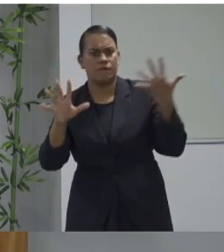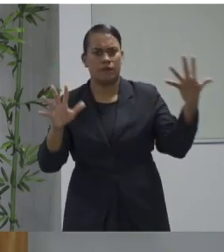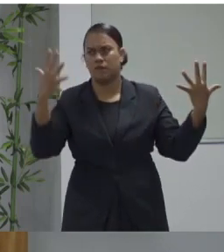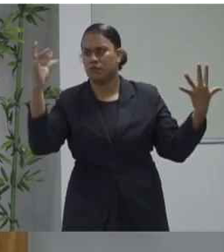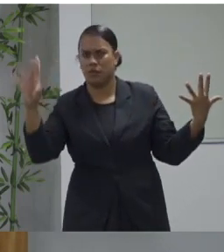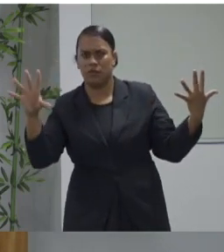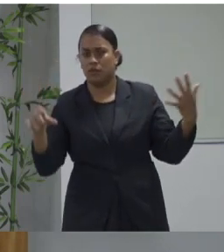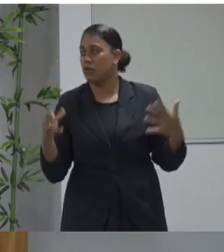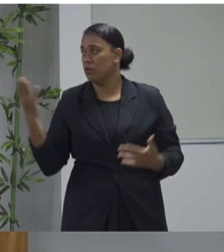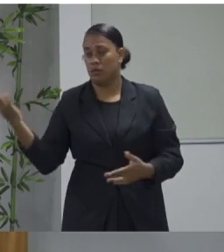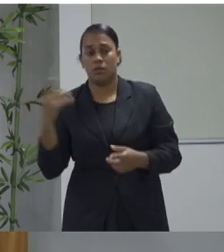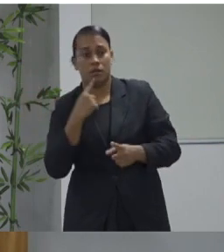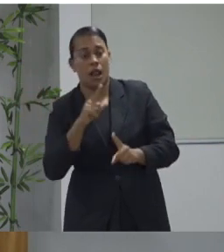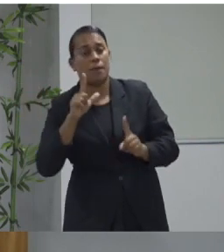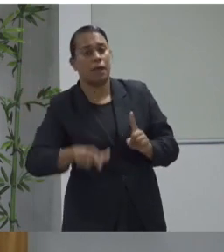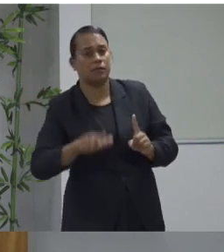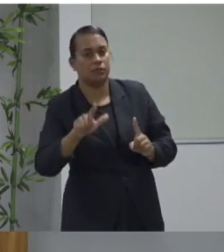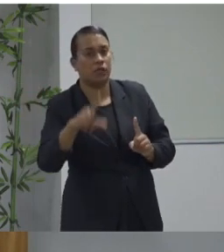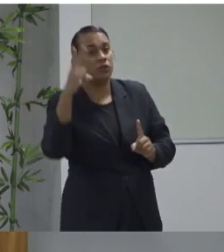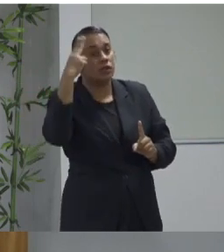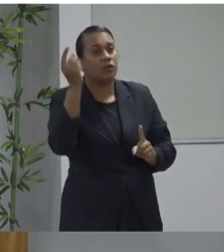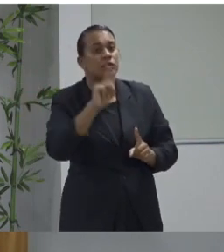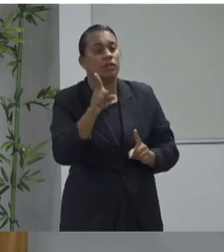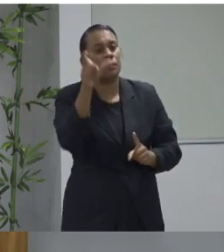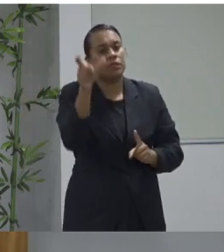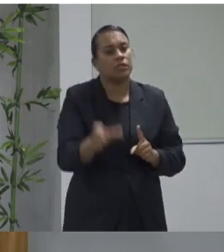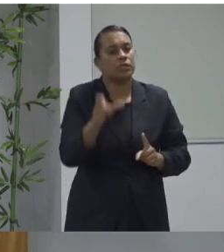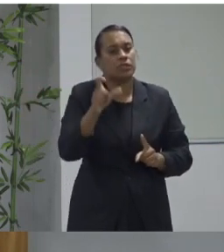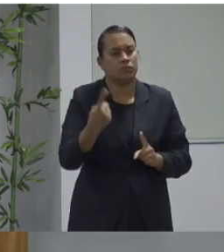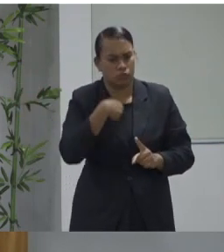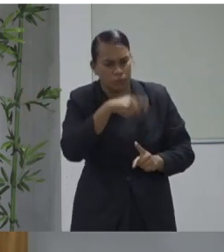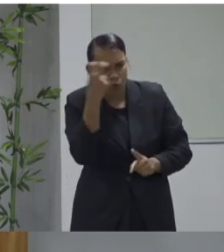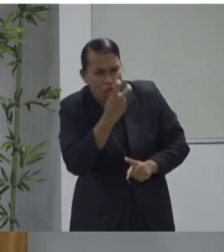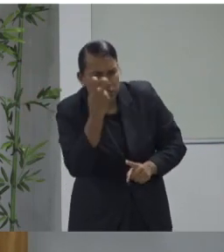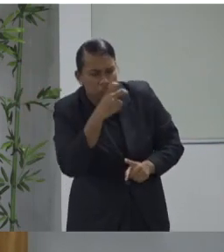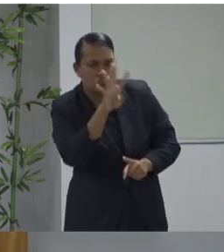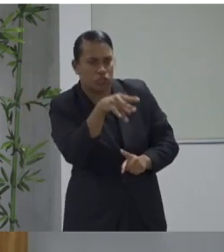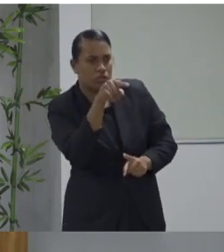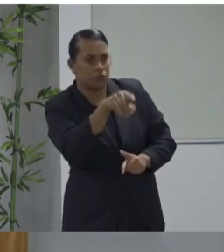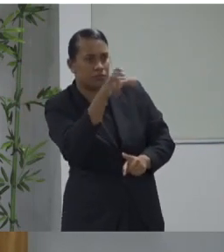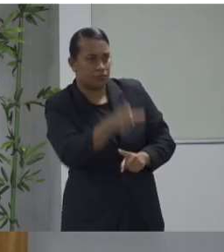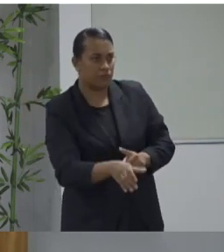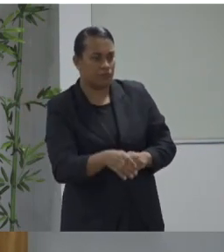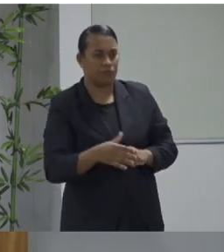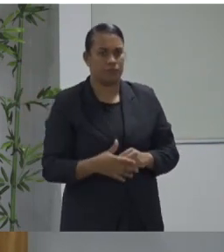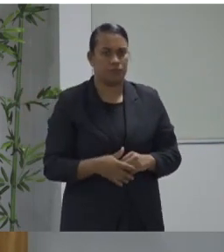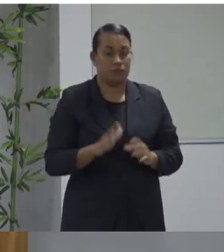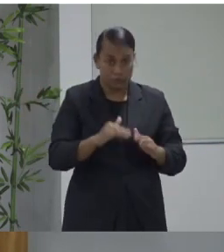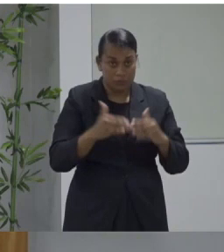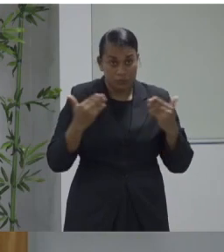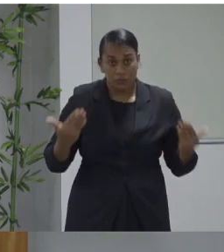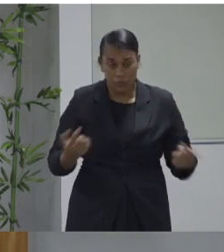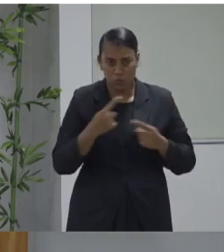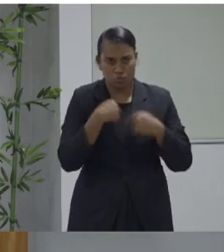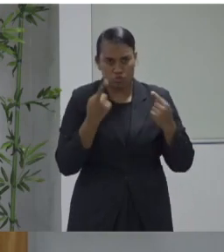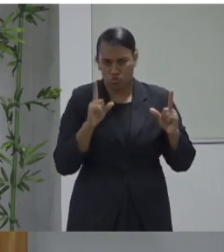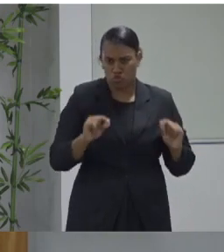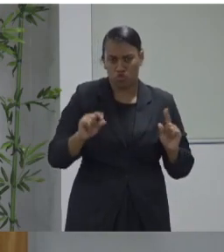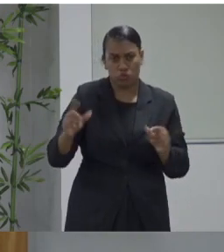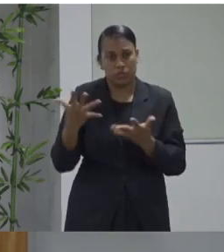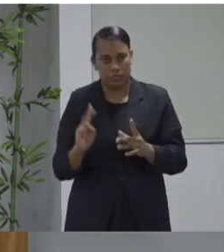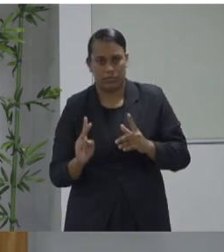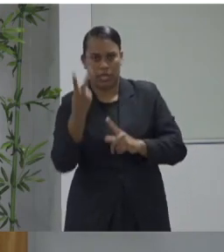a person of interest until we have confirmation. Normally, as you know, we also do a second round of confirmatory